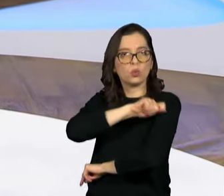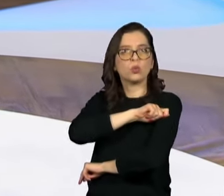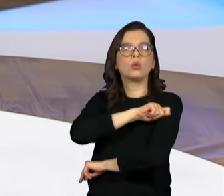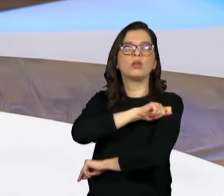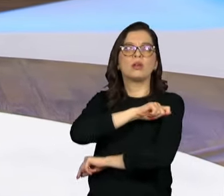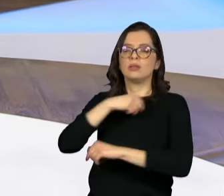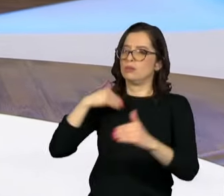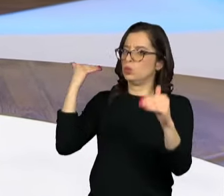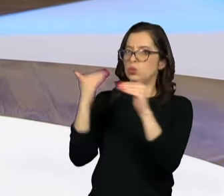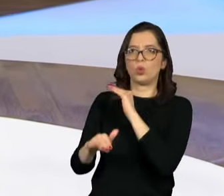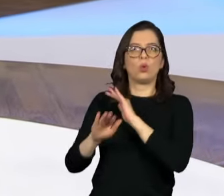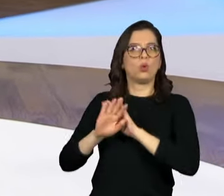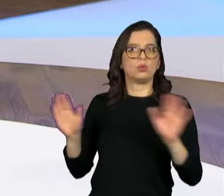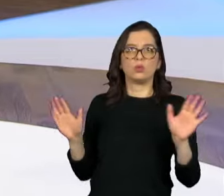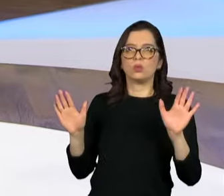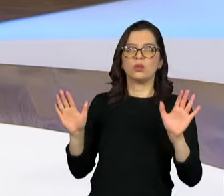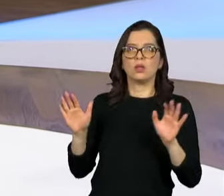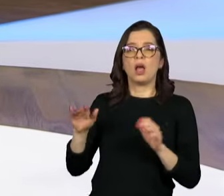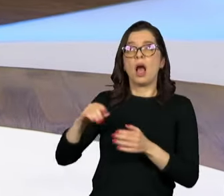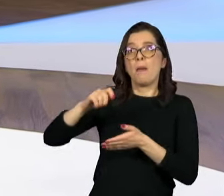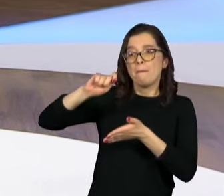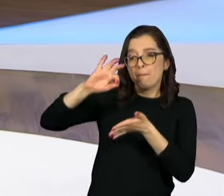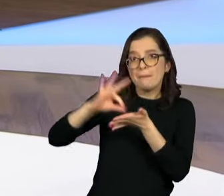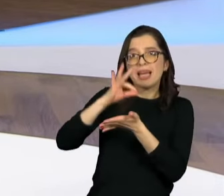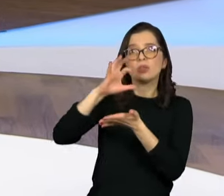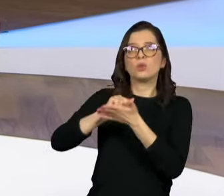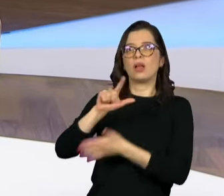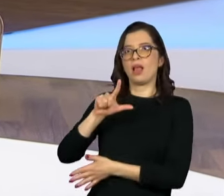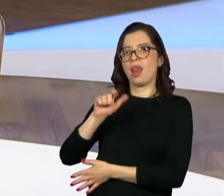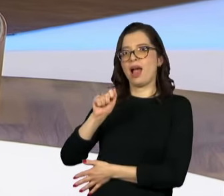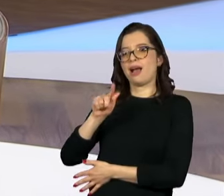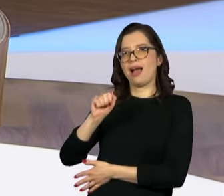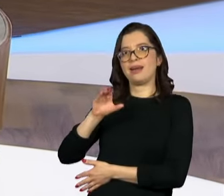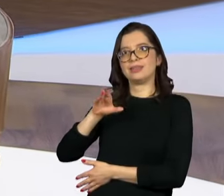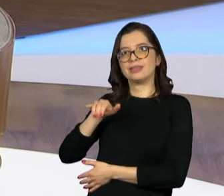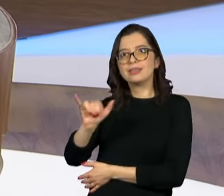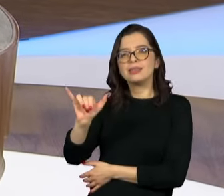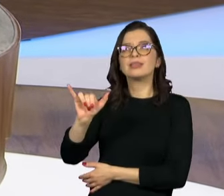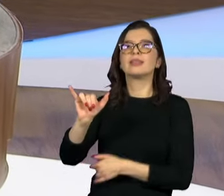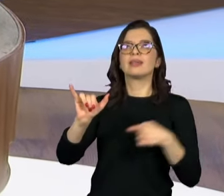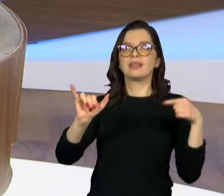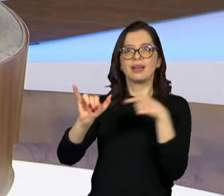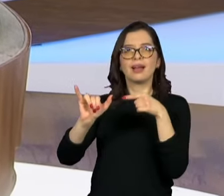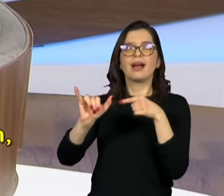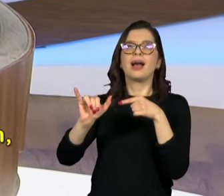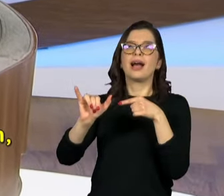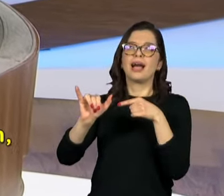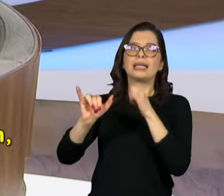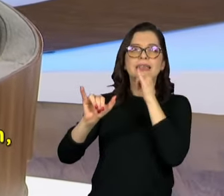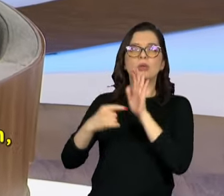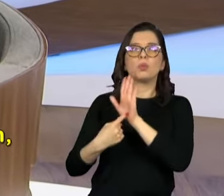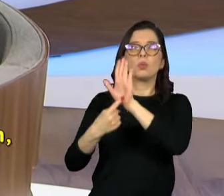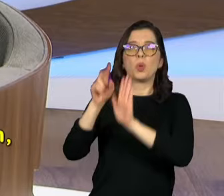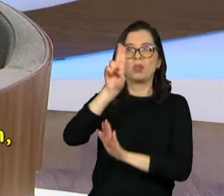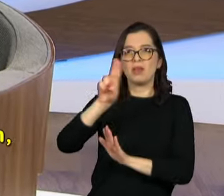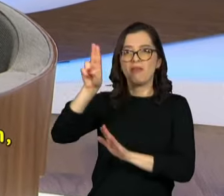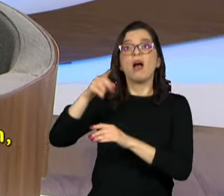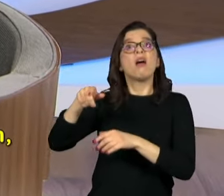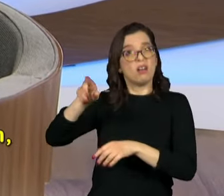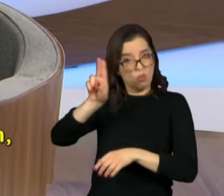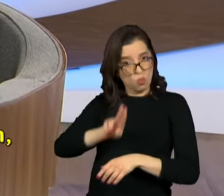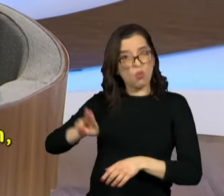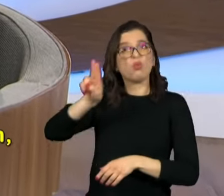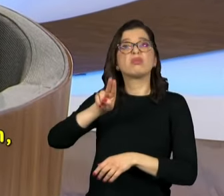I disagree about that. But here's, and on the case of legacy admissions, which universities